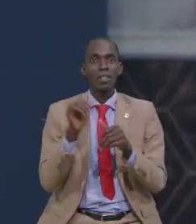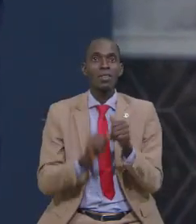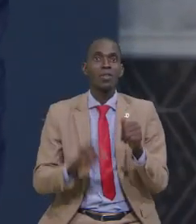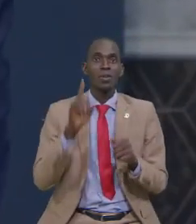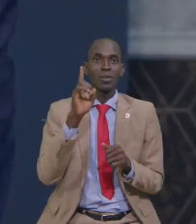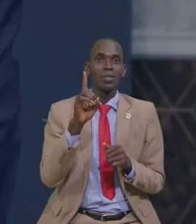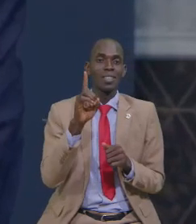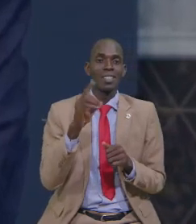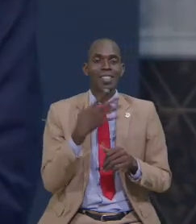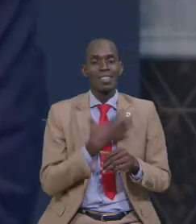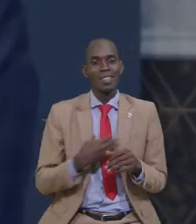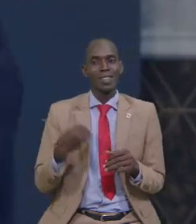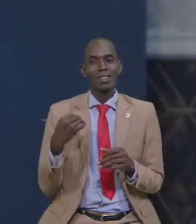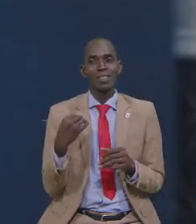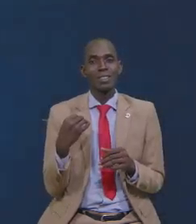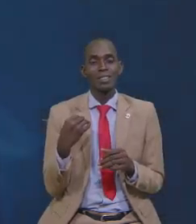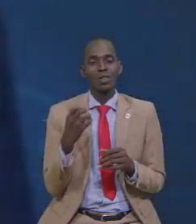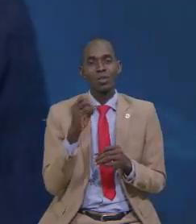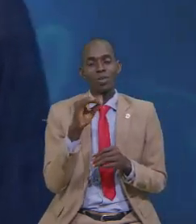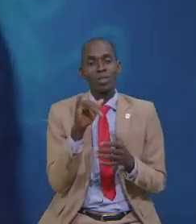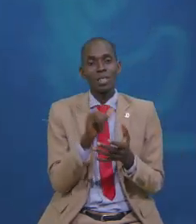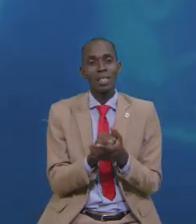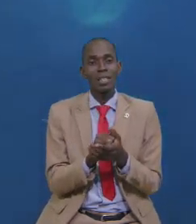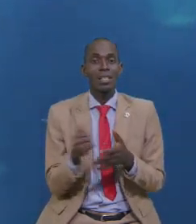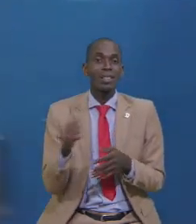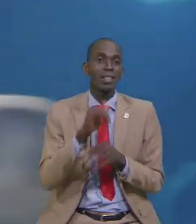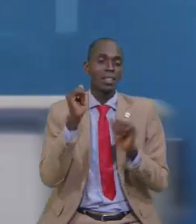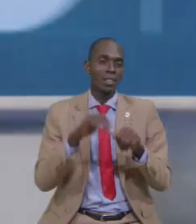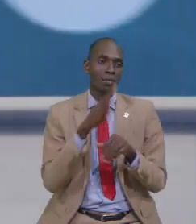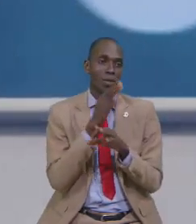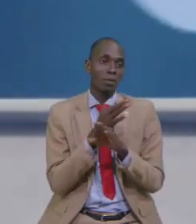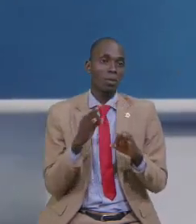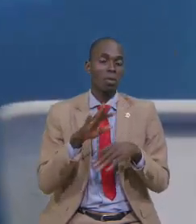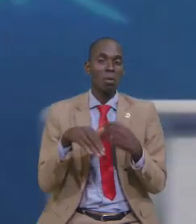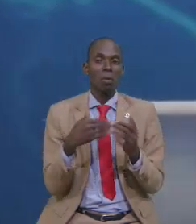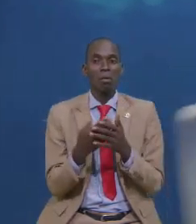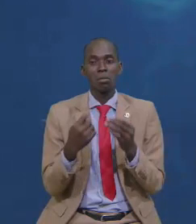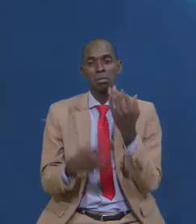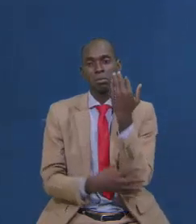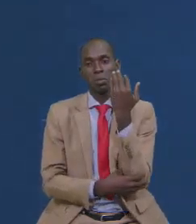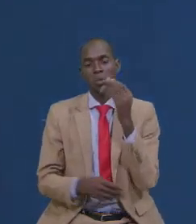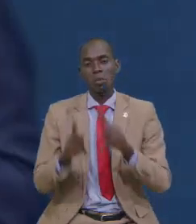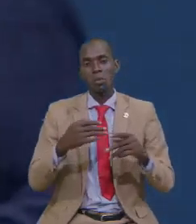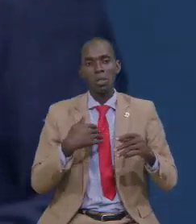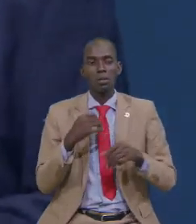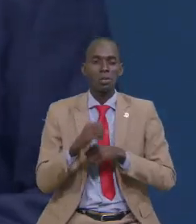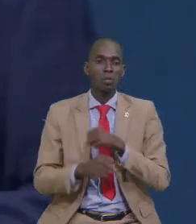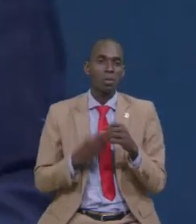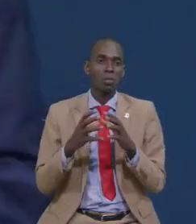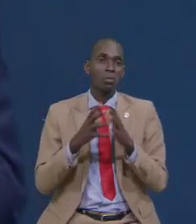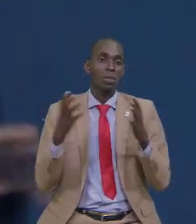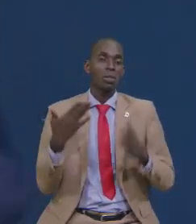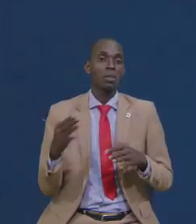poor alone, so that they can be free. Those poor people, they have suffered so many things there on